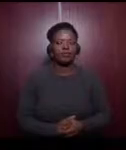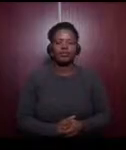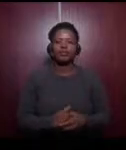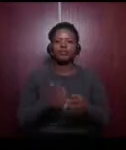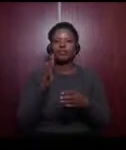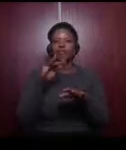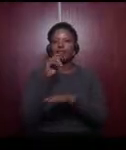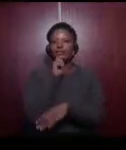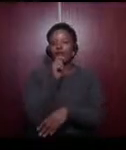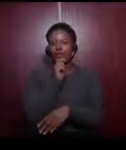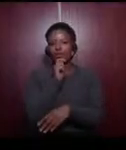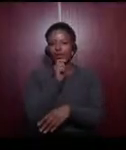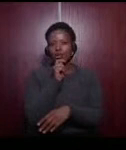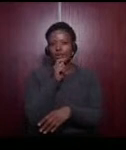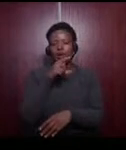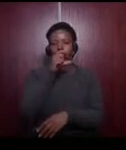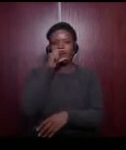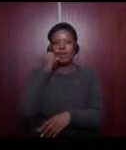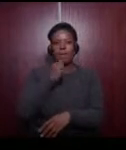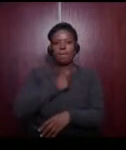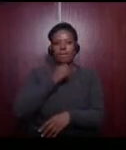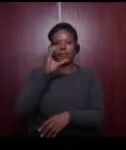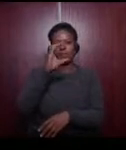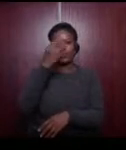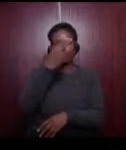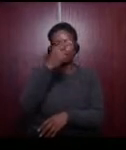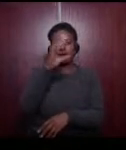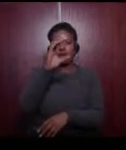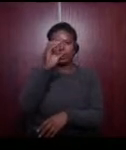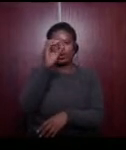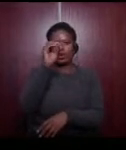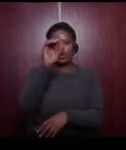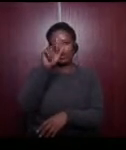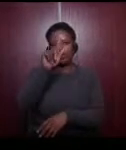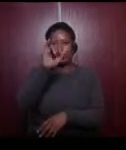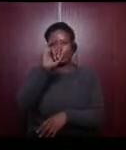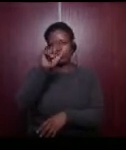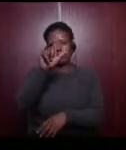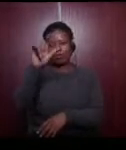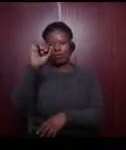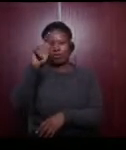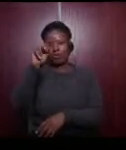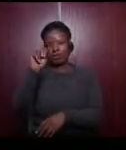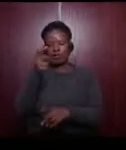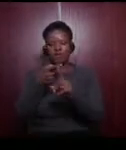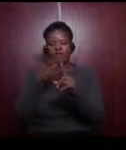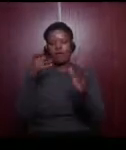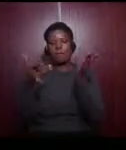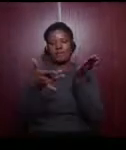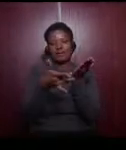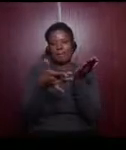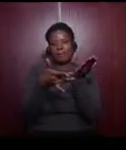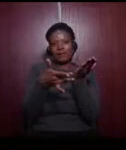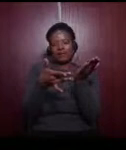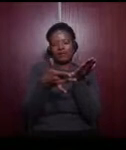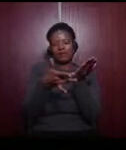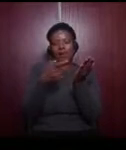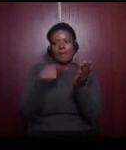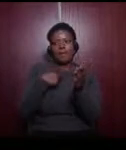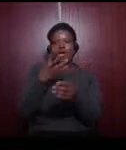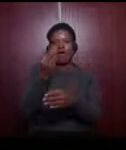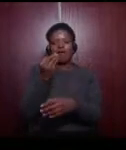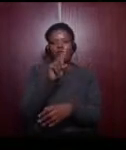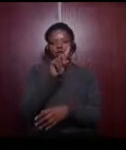Morning. My name is Colleen and I'm from Tembisa. So I had one question regarding